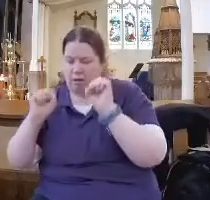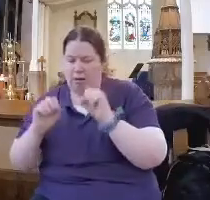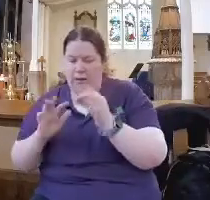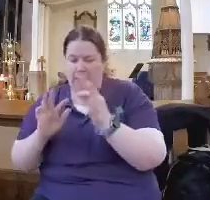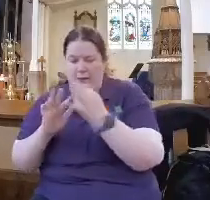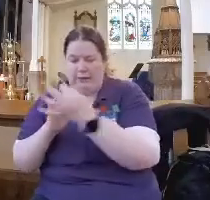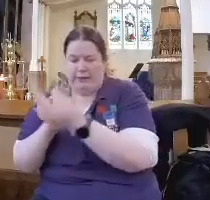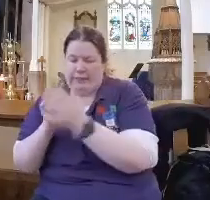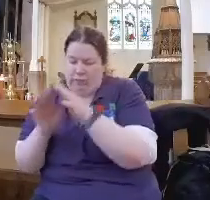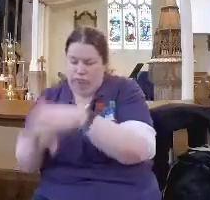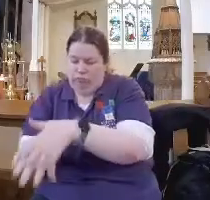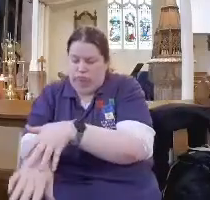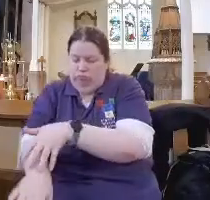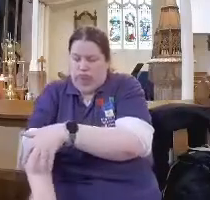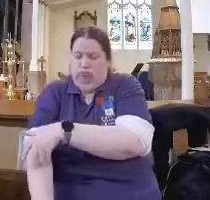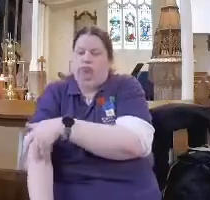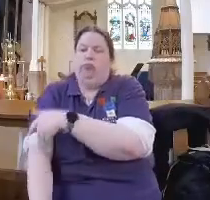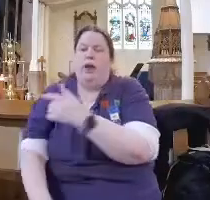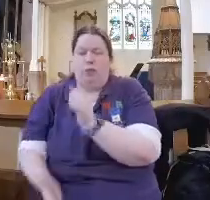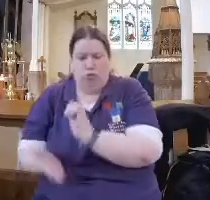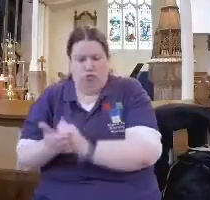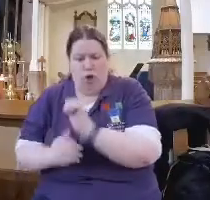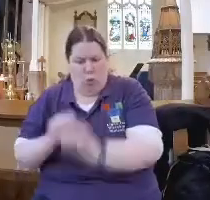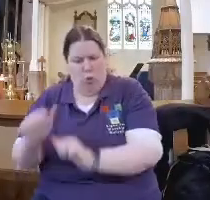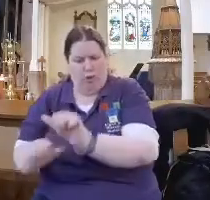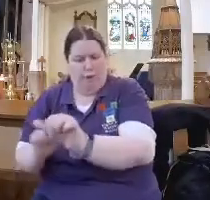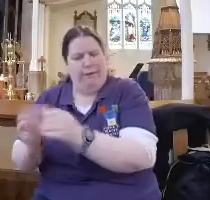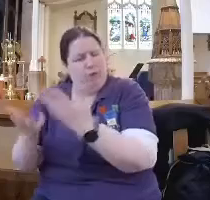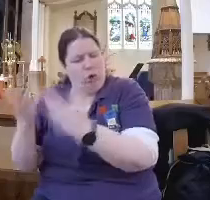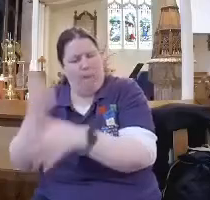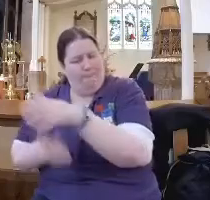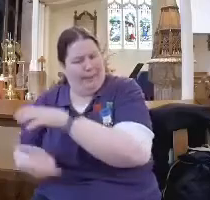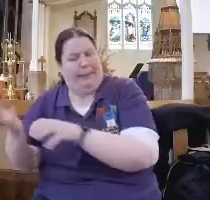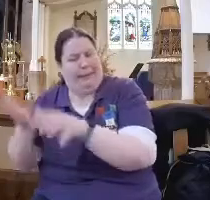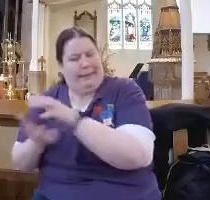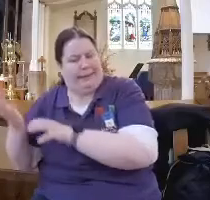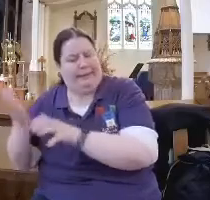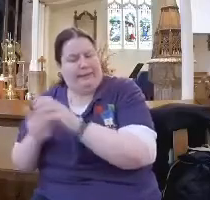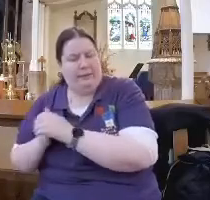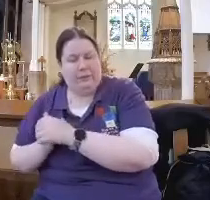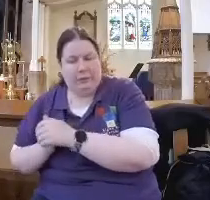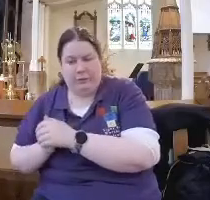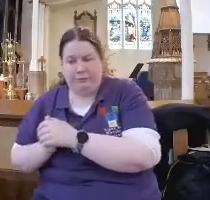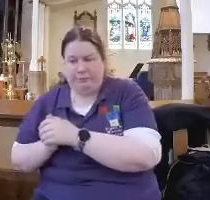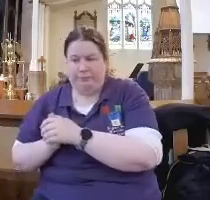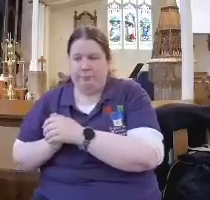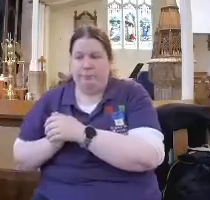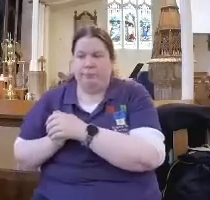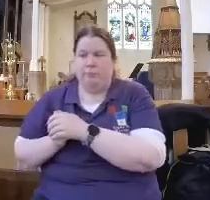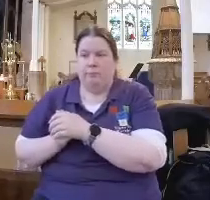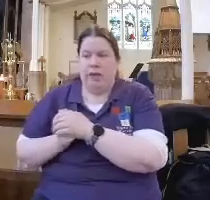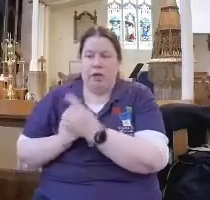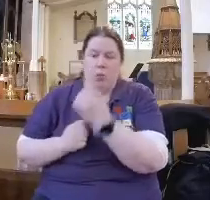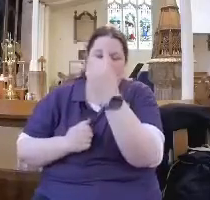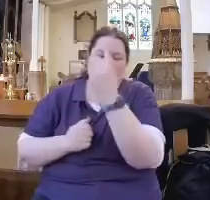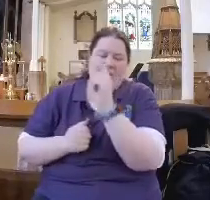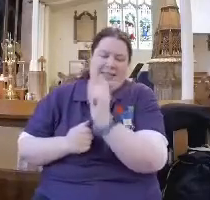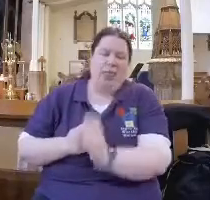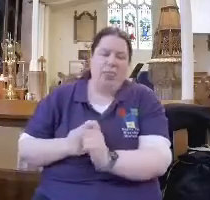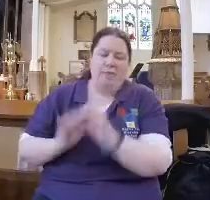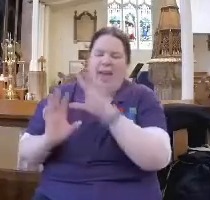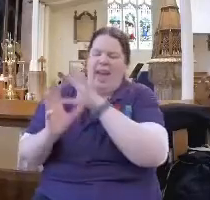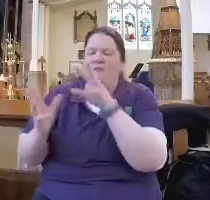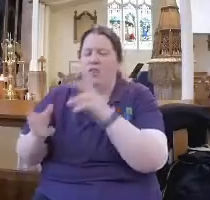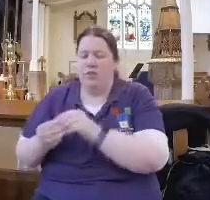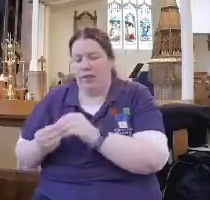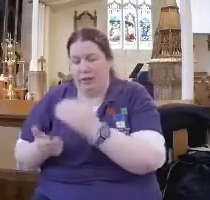all very complicated, but you had to do it in the right way. And they gave a tenth of even the herbs they grew. They made